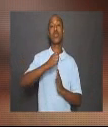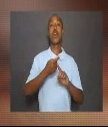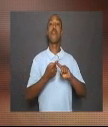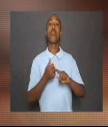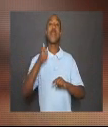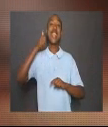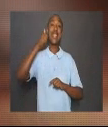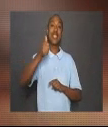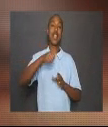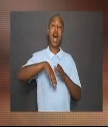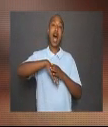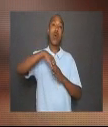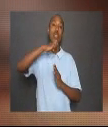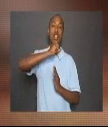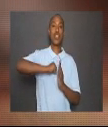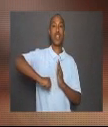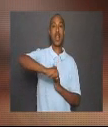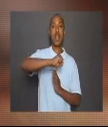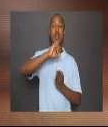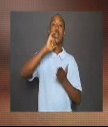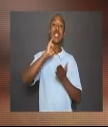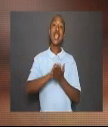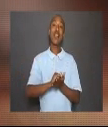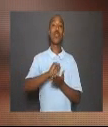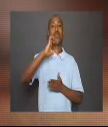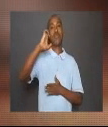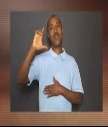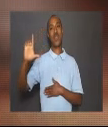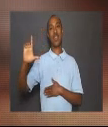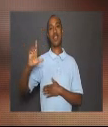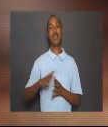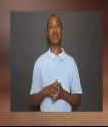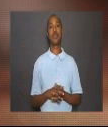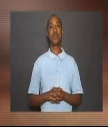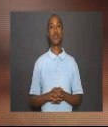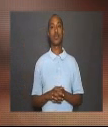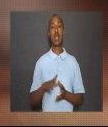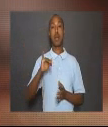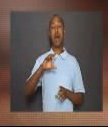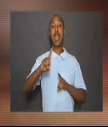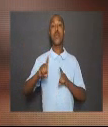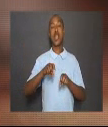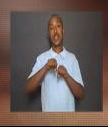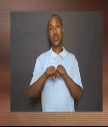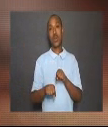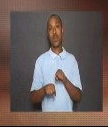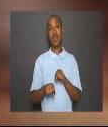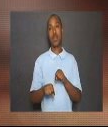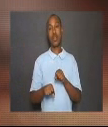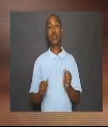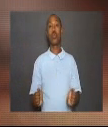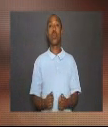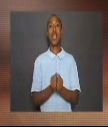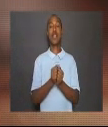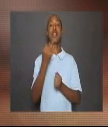its outermost shell to that of chlorine. By doing so, together